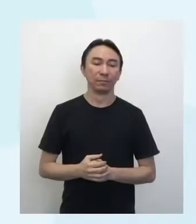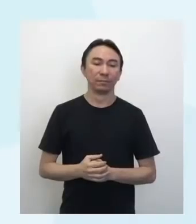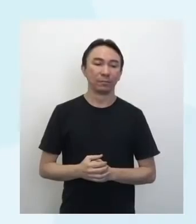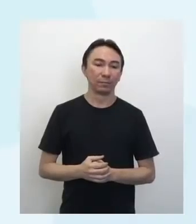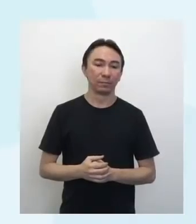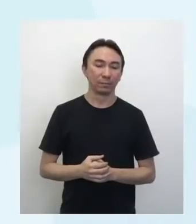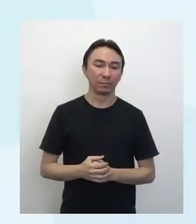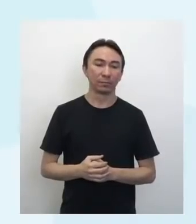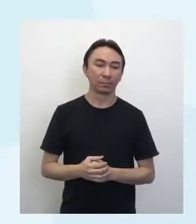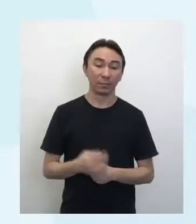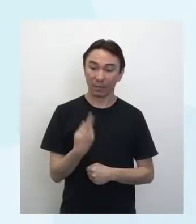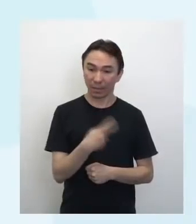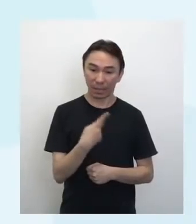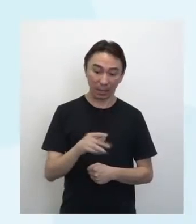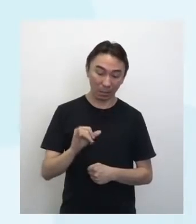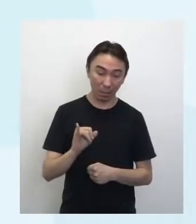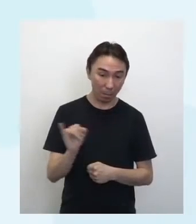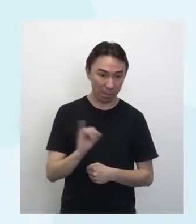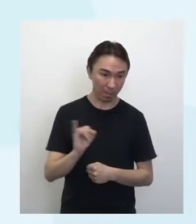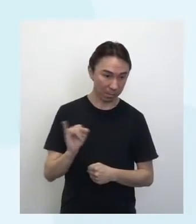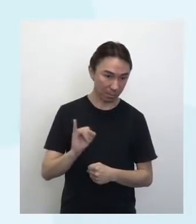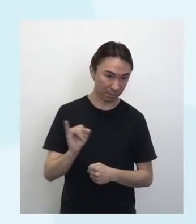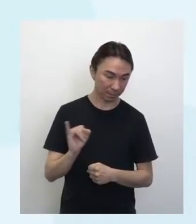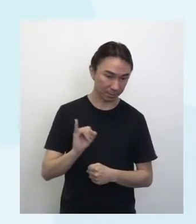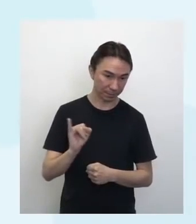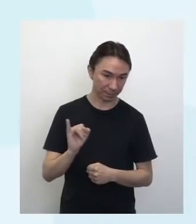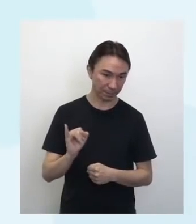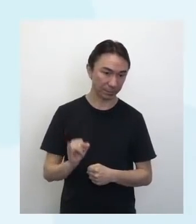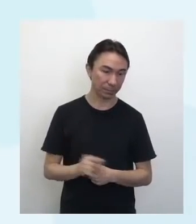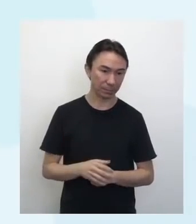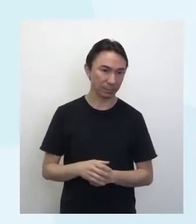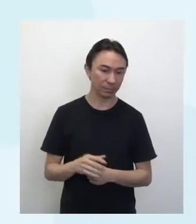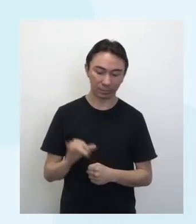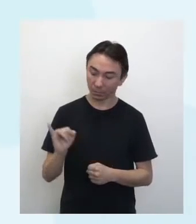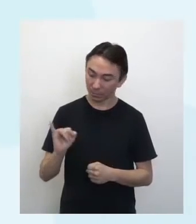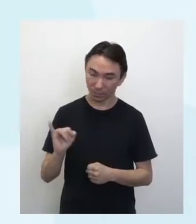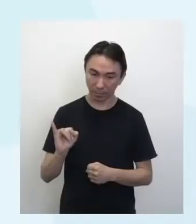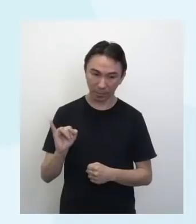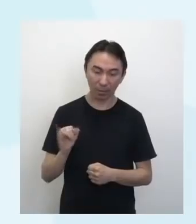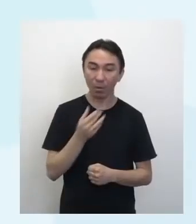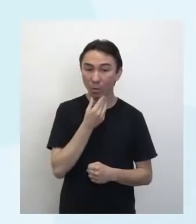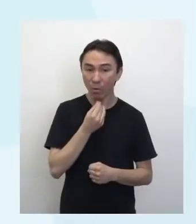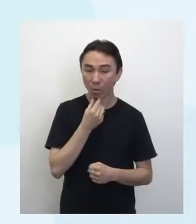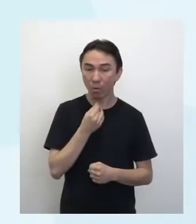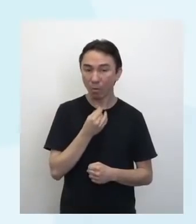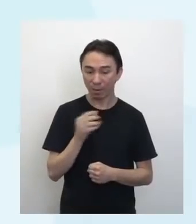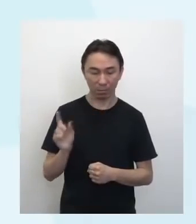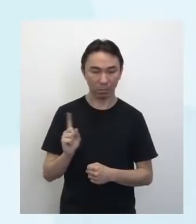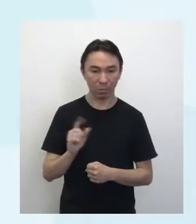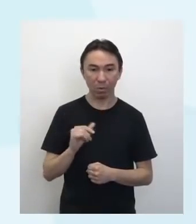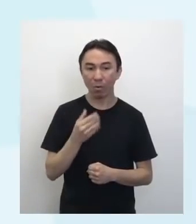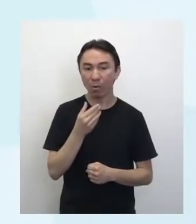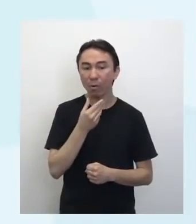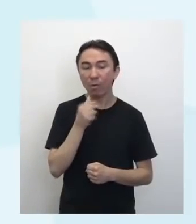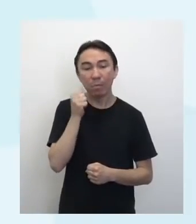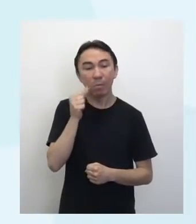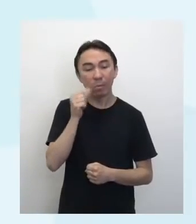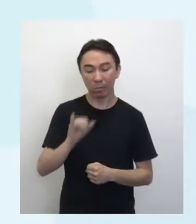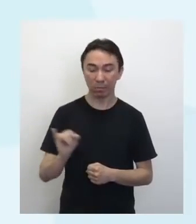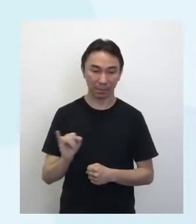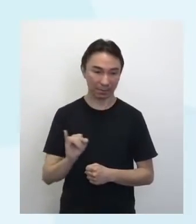Sisters we have on I have three Brothers and Sisters São João resto Brothers and Sisters Ok